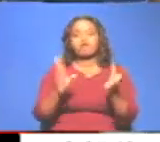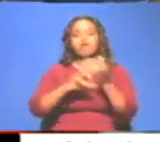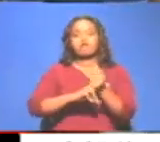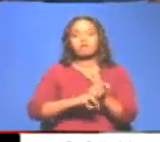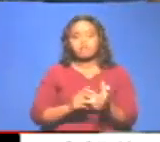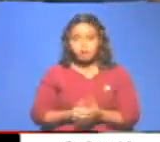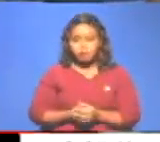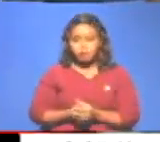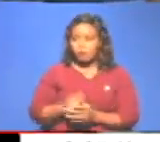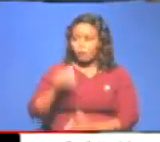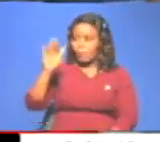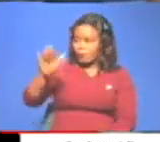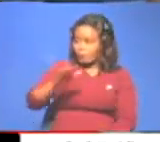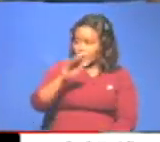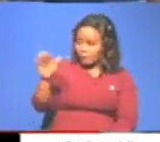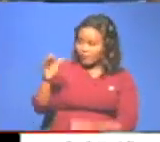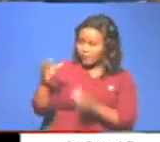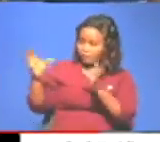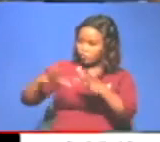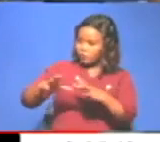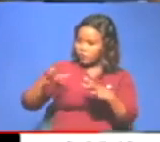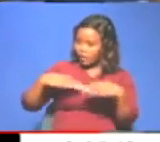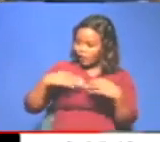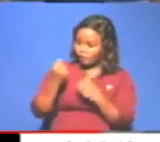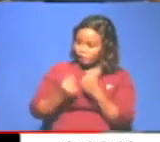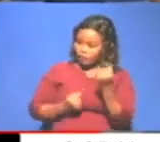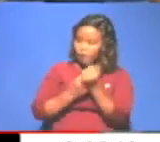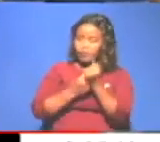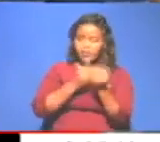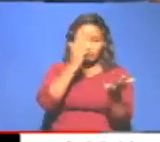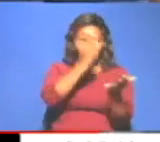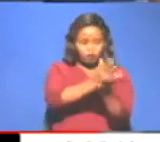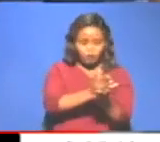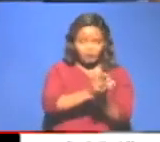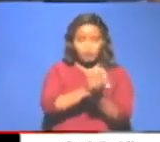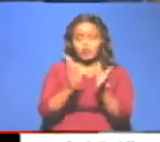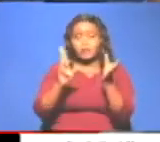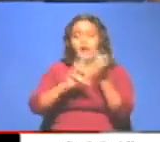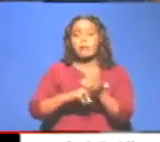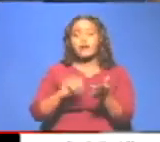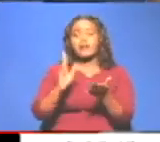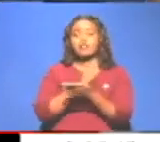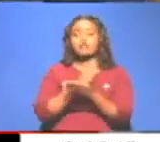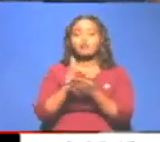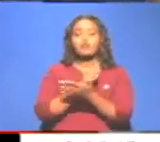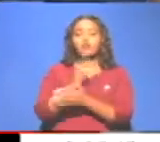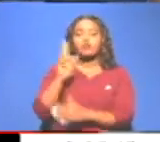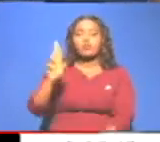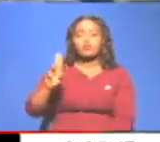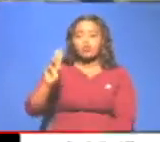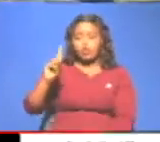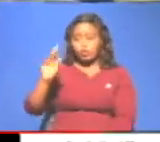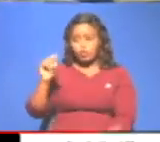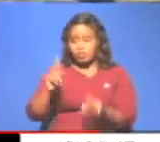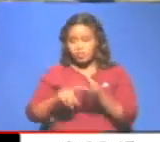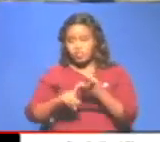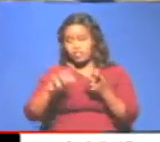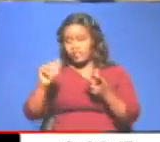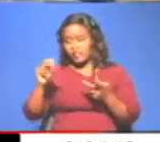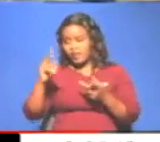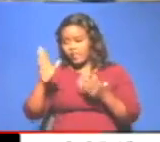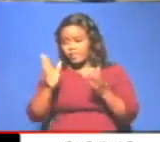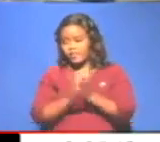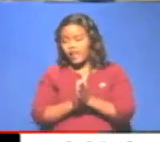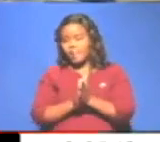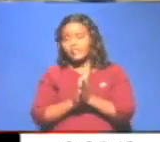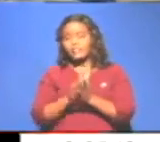also endorsed our partnership between UDA, ANC and Ford Kenya. We will engage